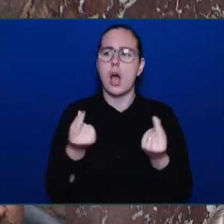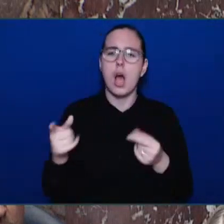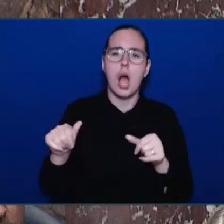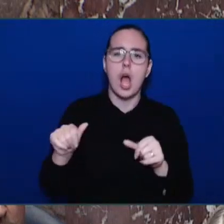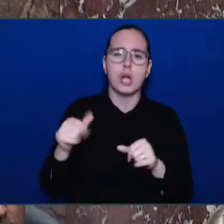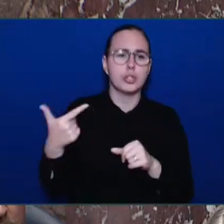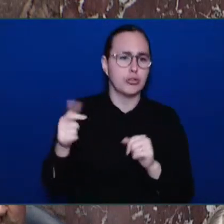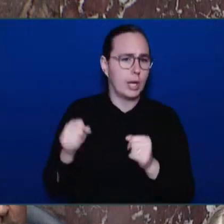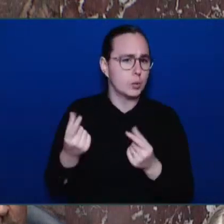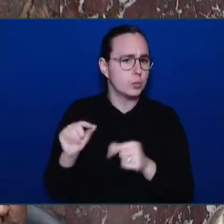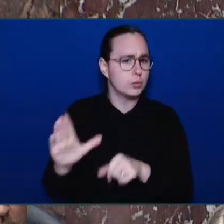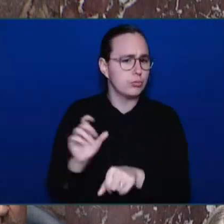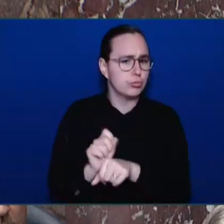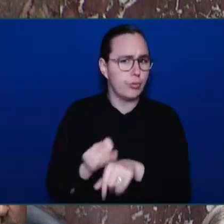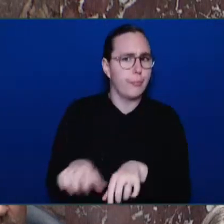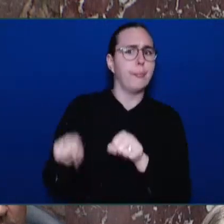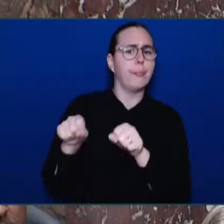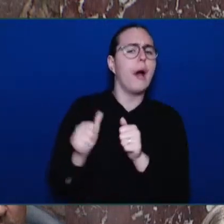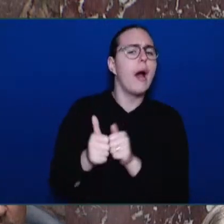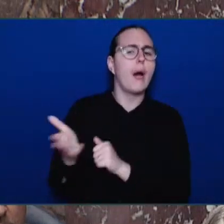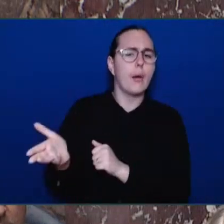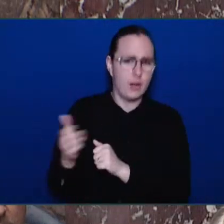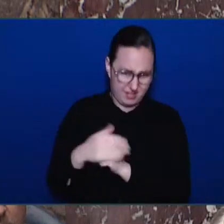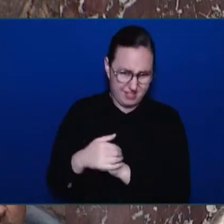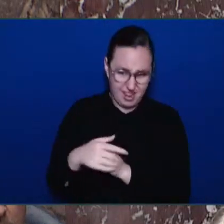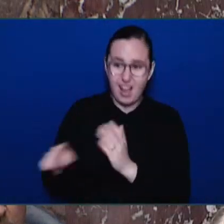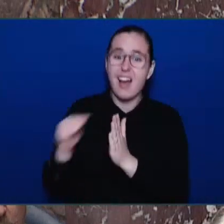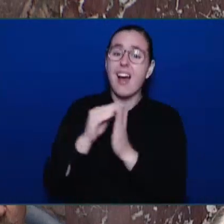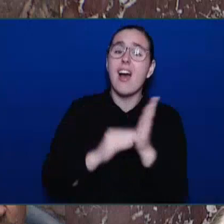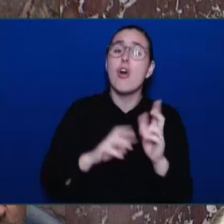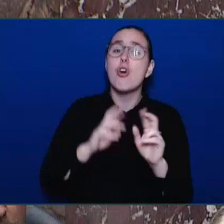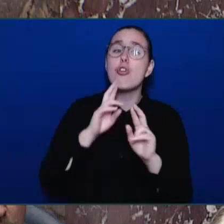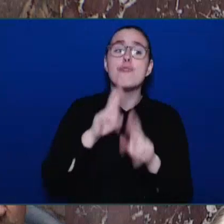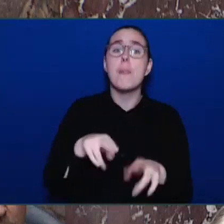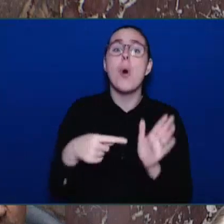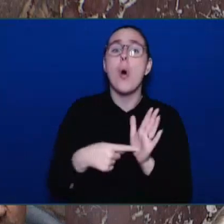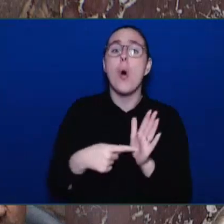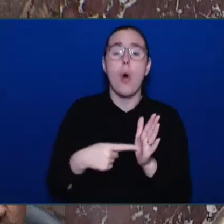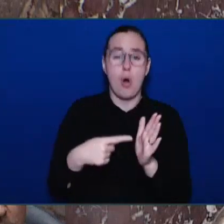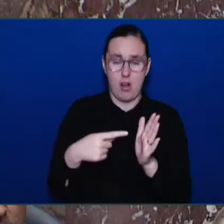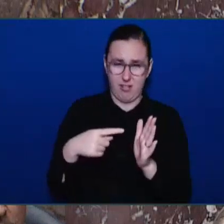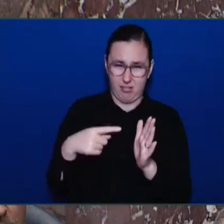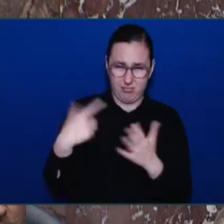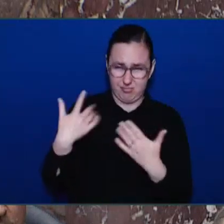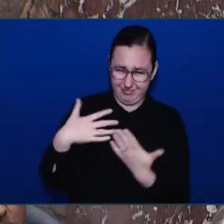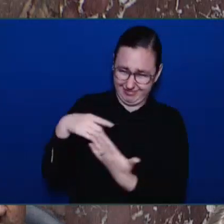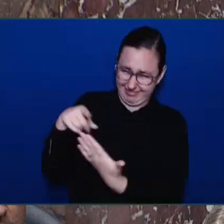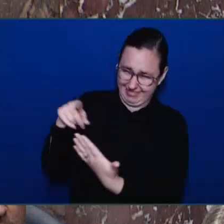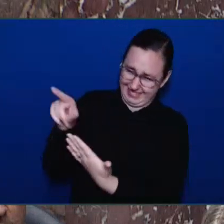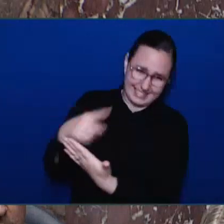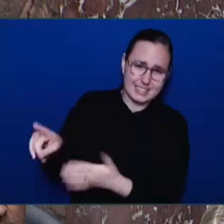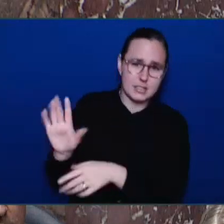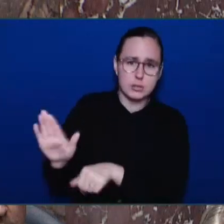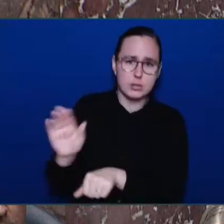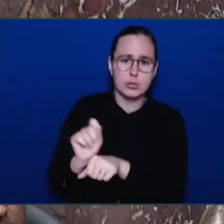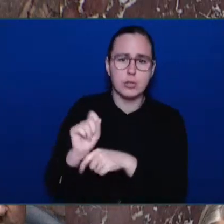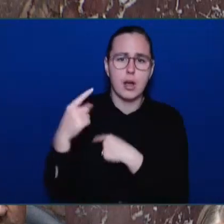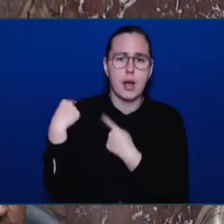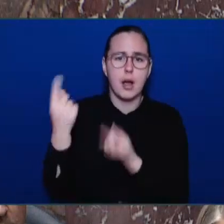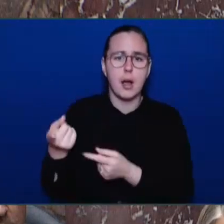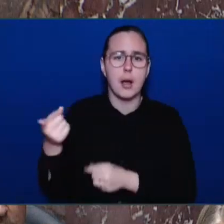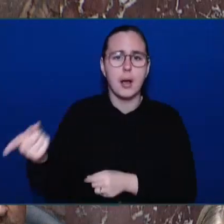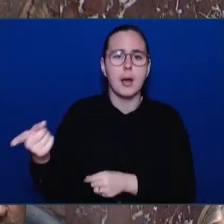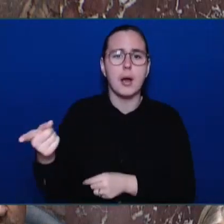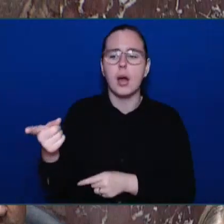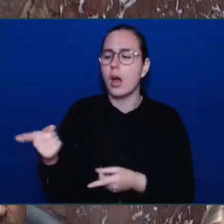was in fact a damning indictment of the job he had done as Attorney General, he quietly released it on the Saturday of a long